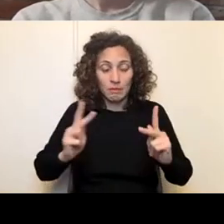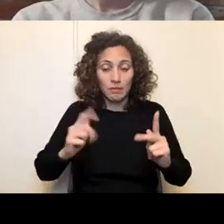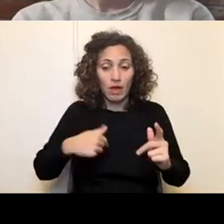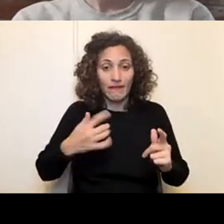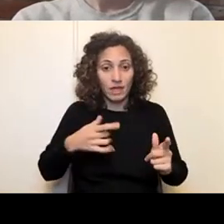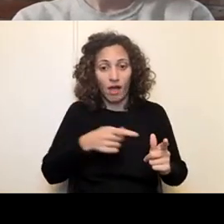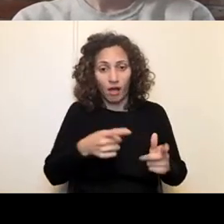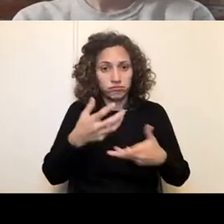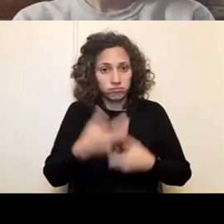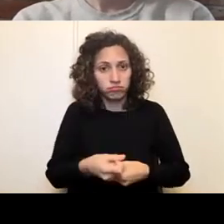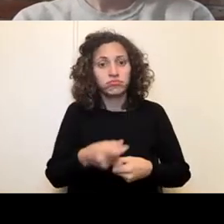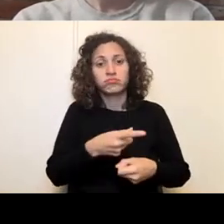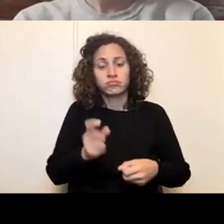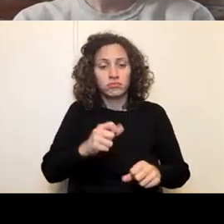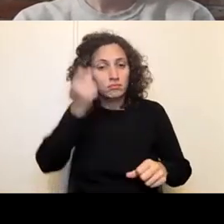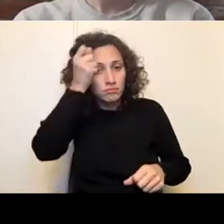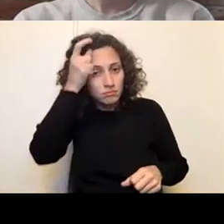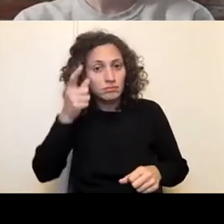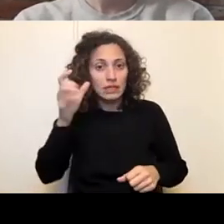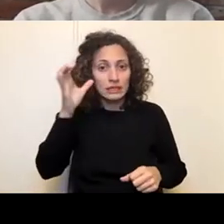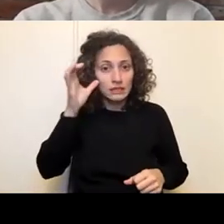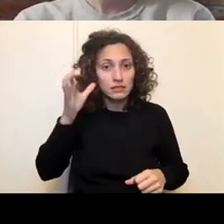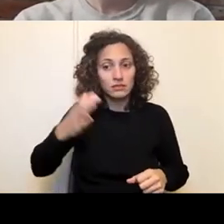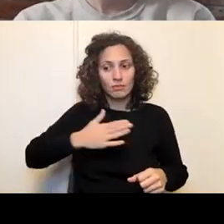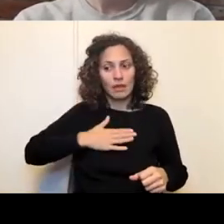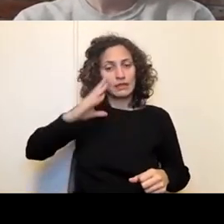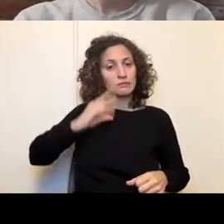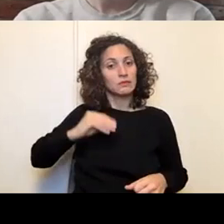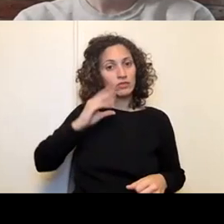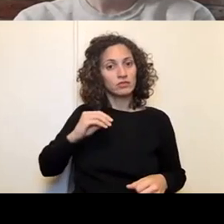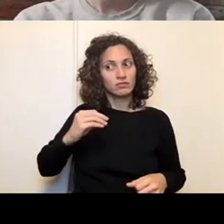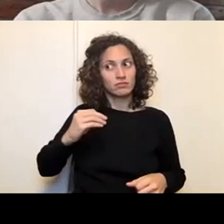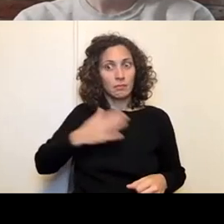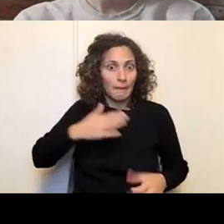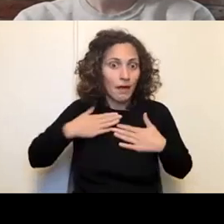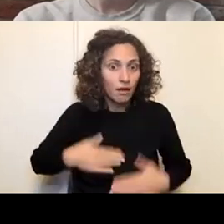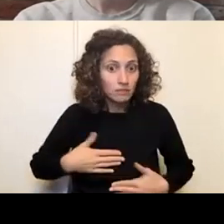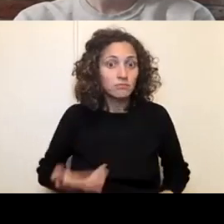can understand or listen to my experience and my body.